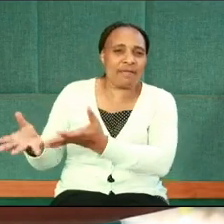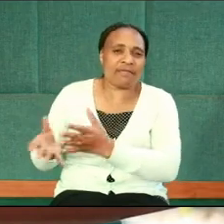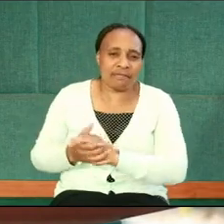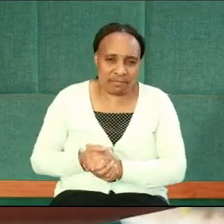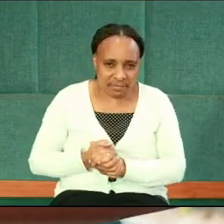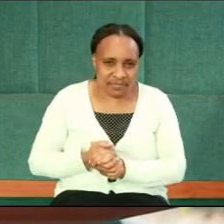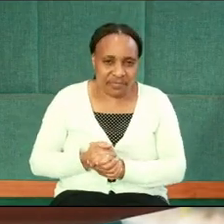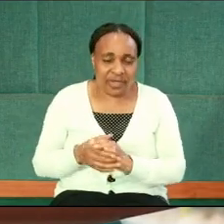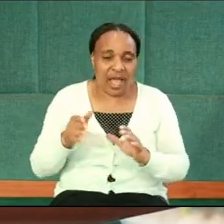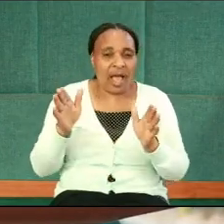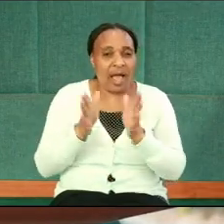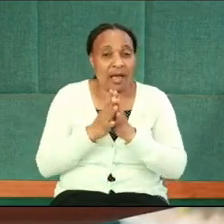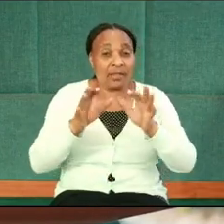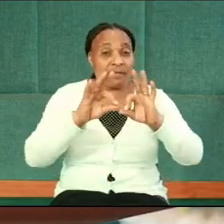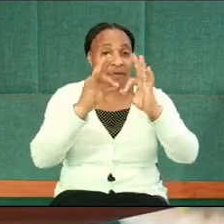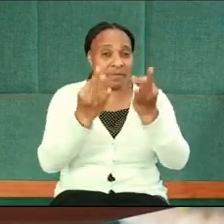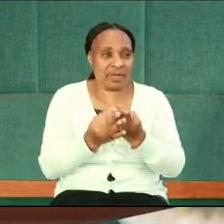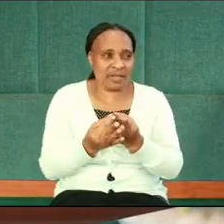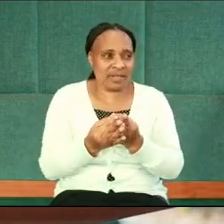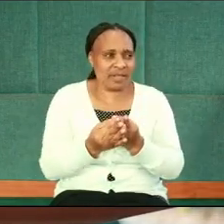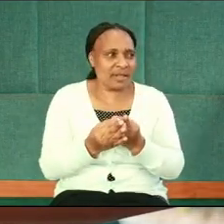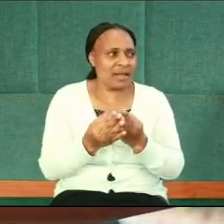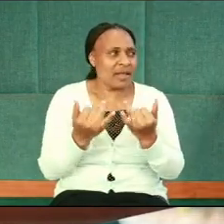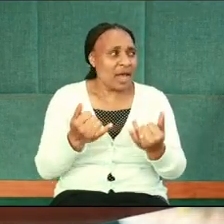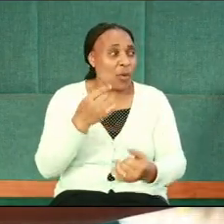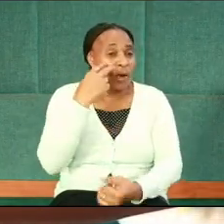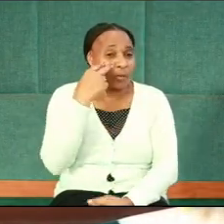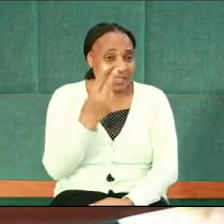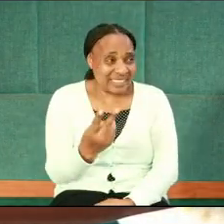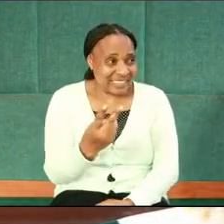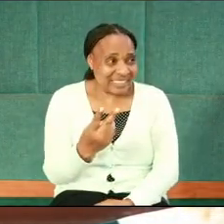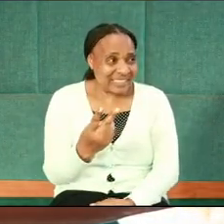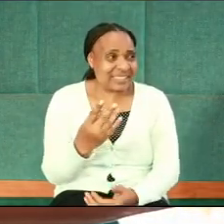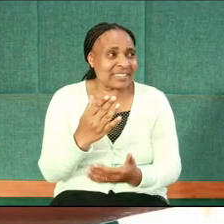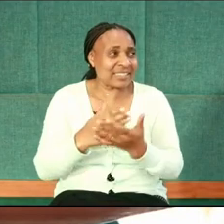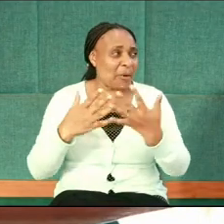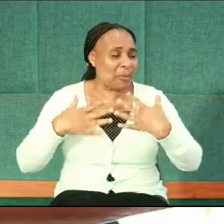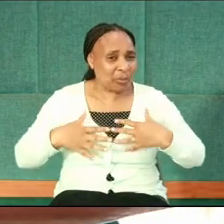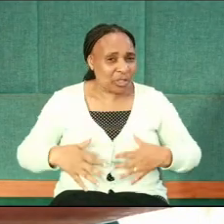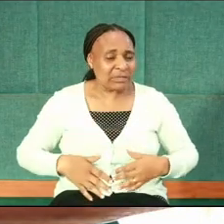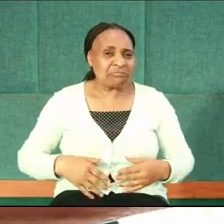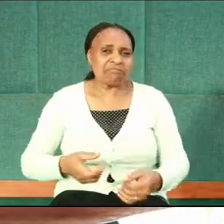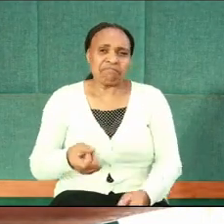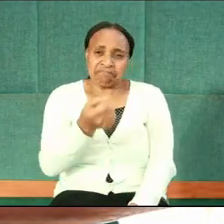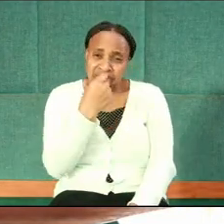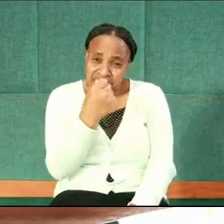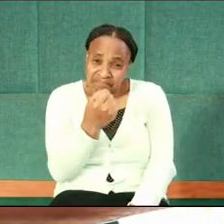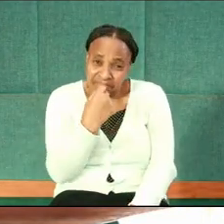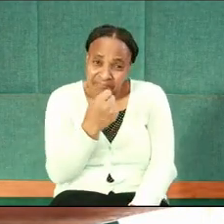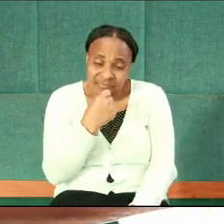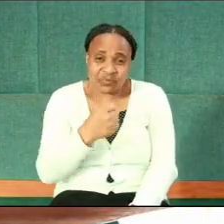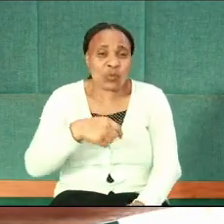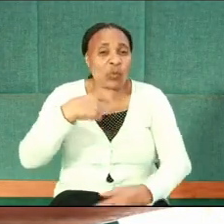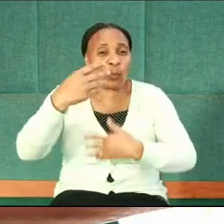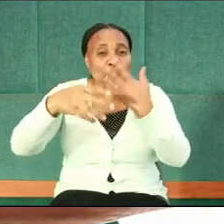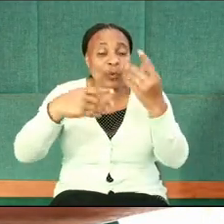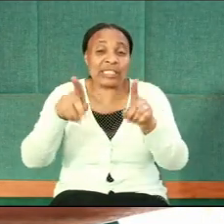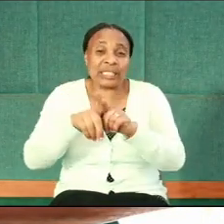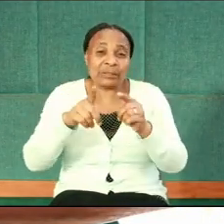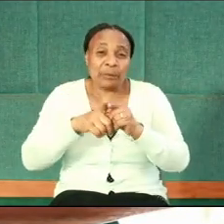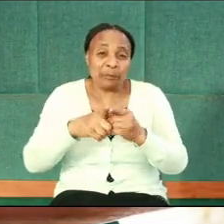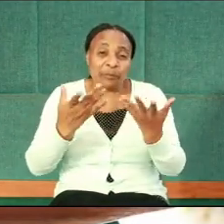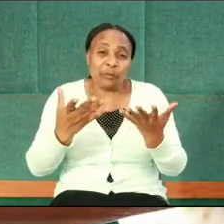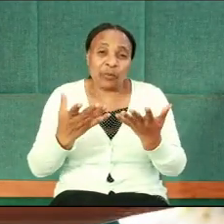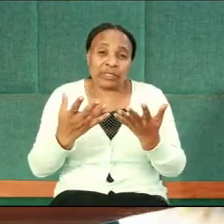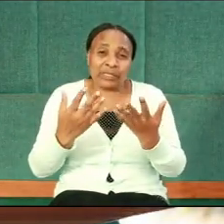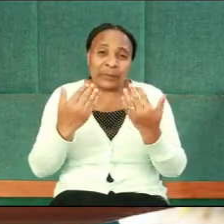for example, in that family. And I think you've seen that somebody has been on treatment, maybe for example diabetes, but